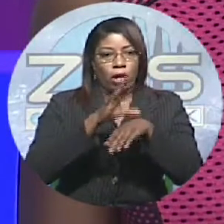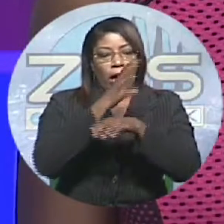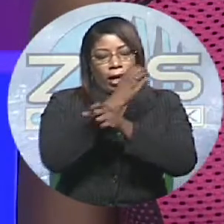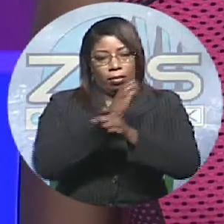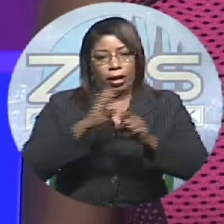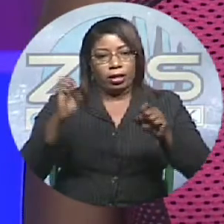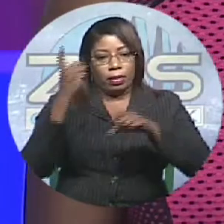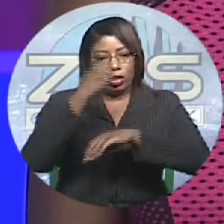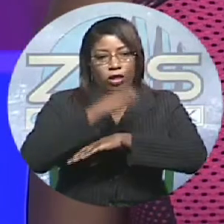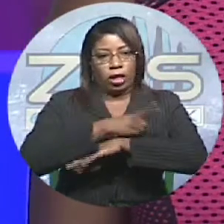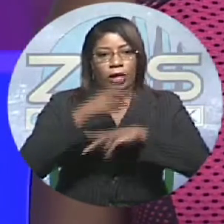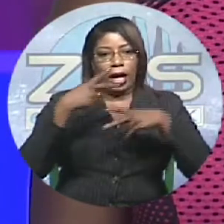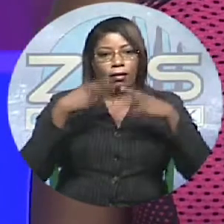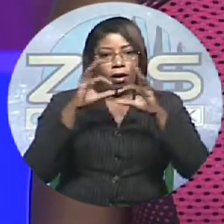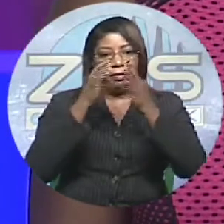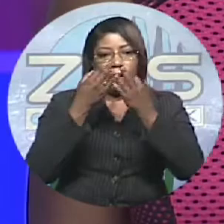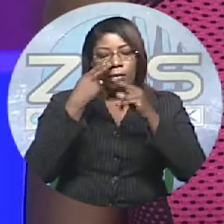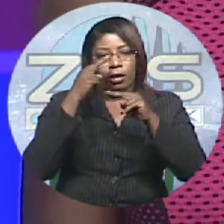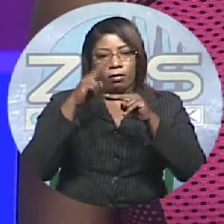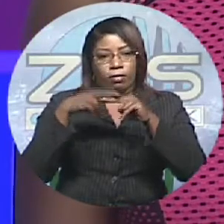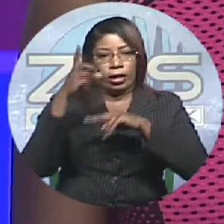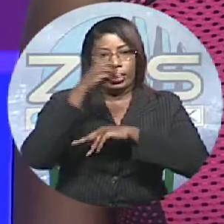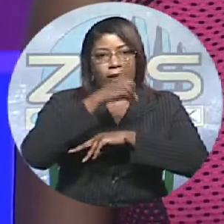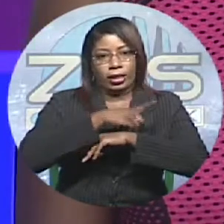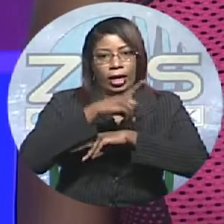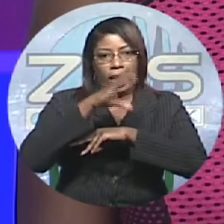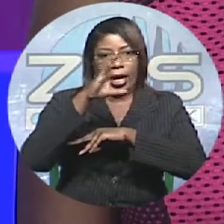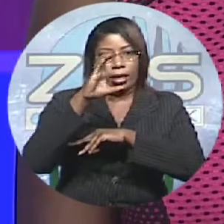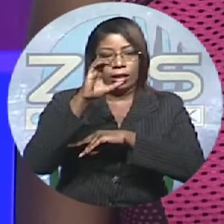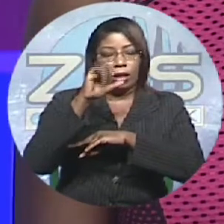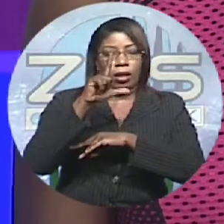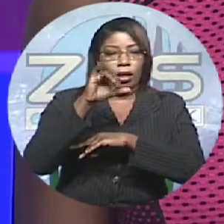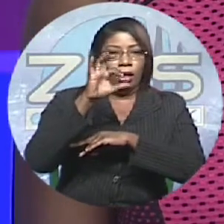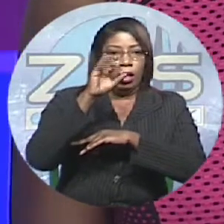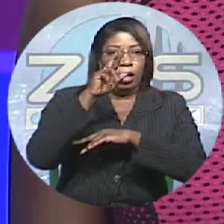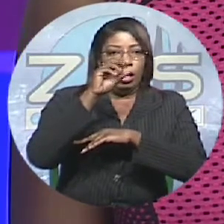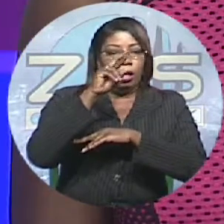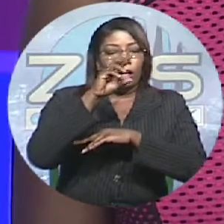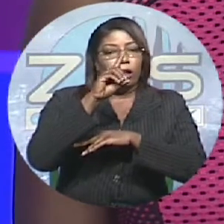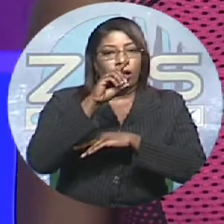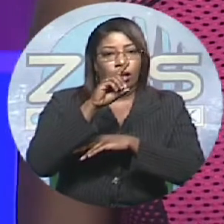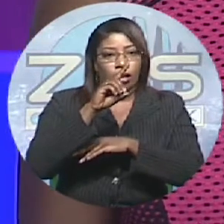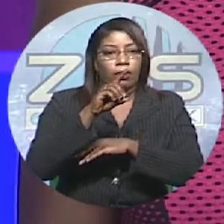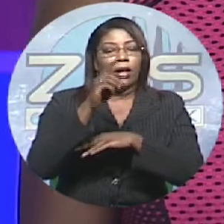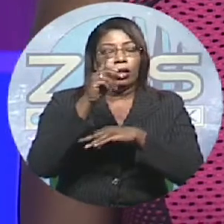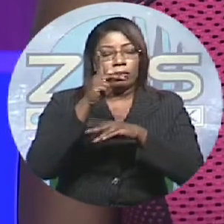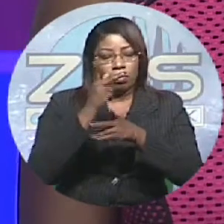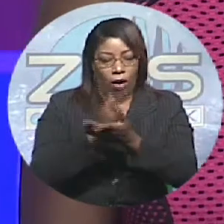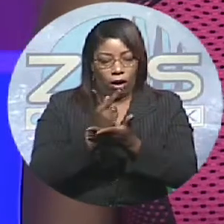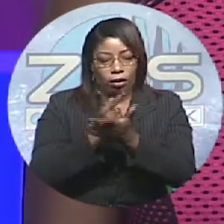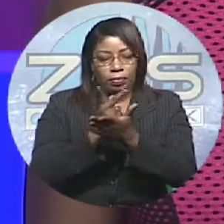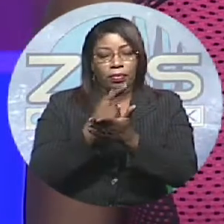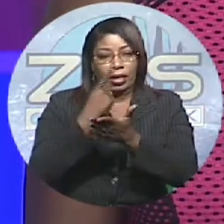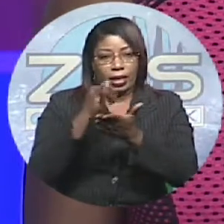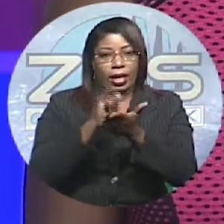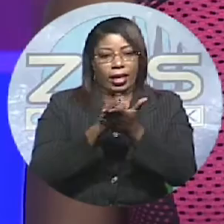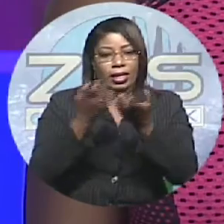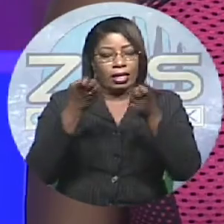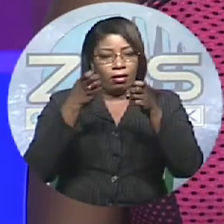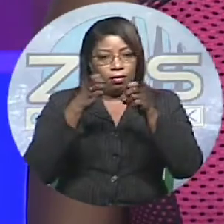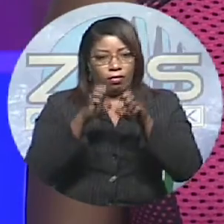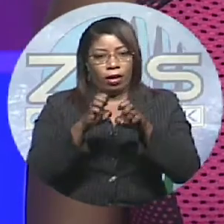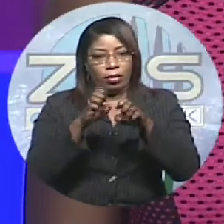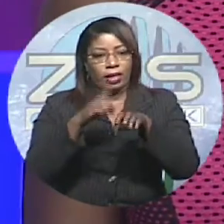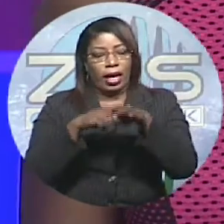Emancipation Day, they will have a family fun day at Clifford Park. President of the Hummingbird Association, Hubert Edwards, says the event will be a time